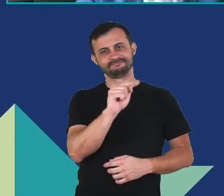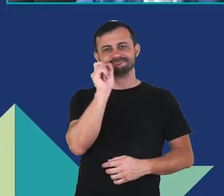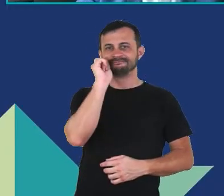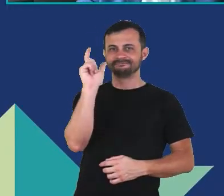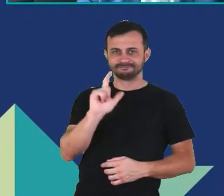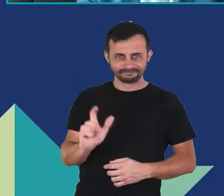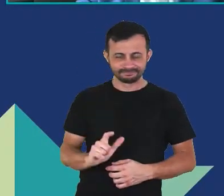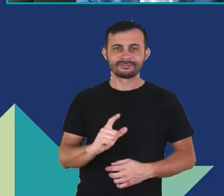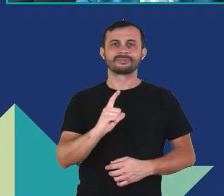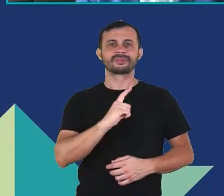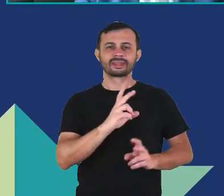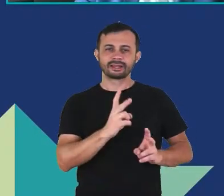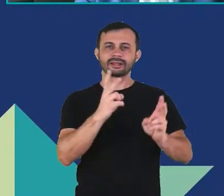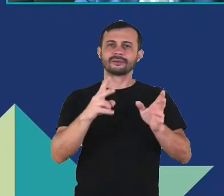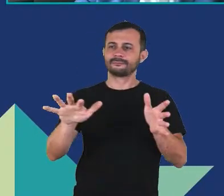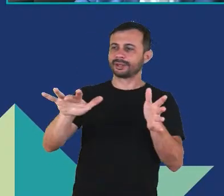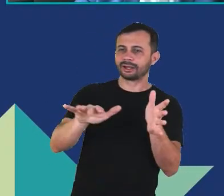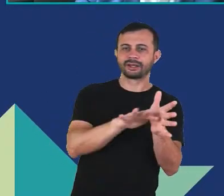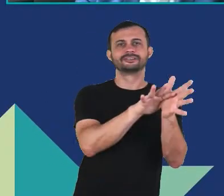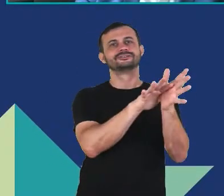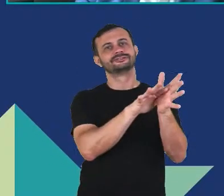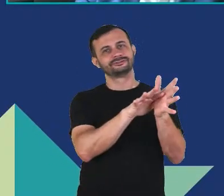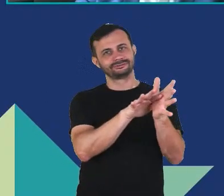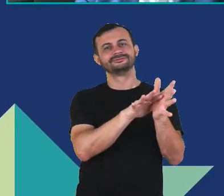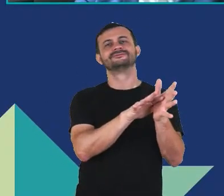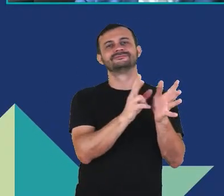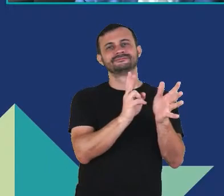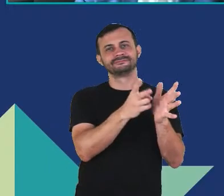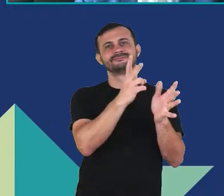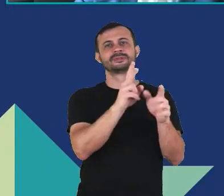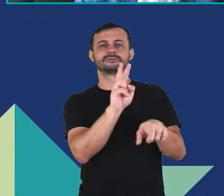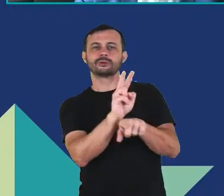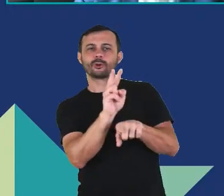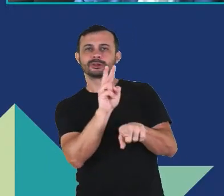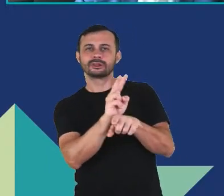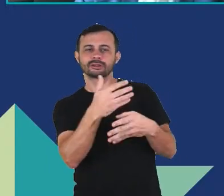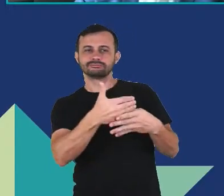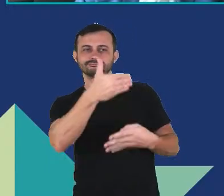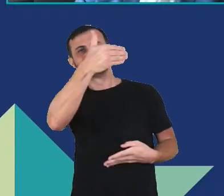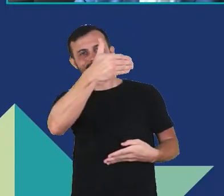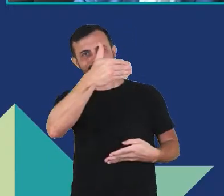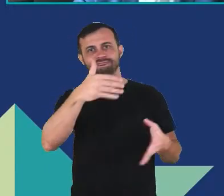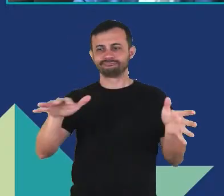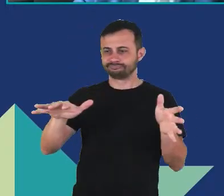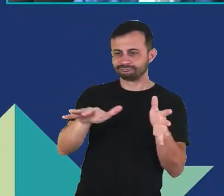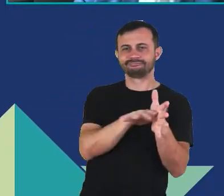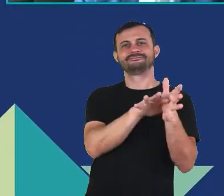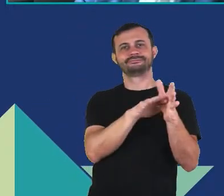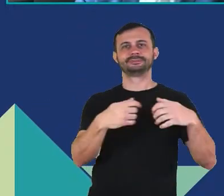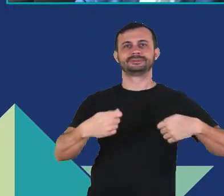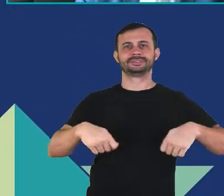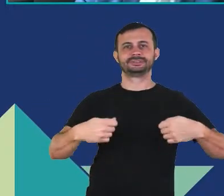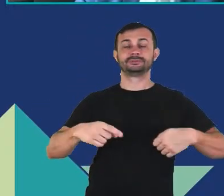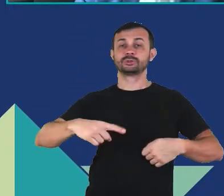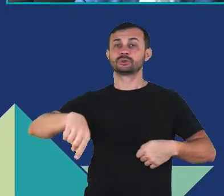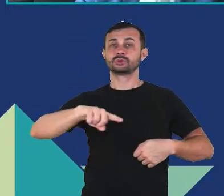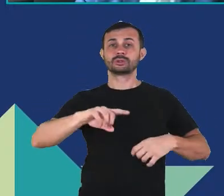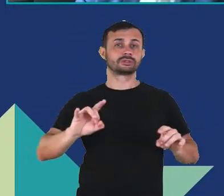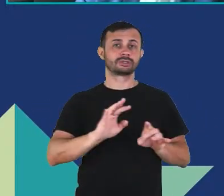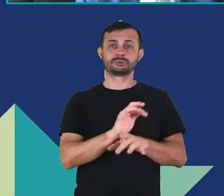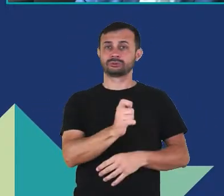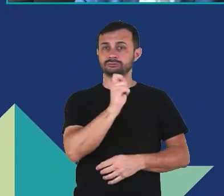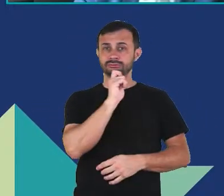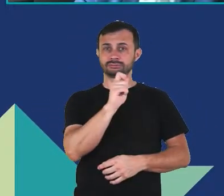to contain it. So we are not done with it. Also in the filter stack here that looks